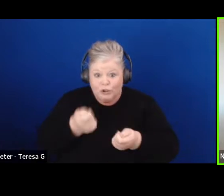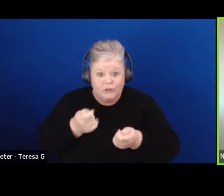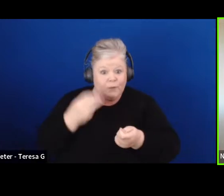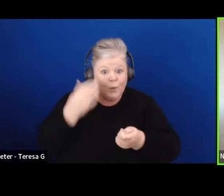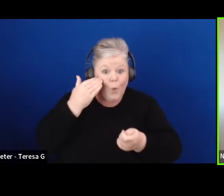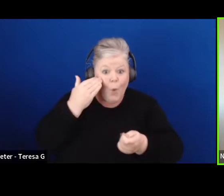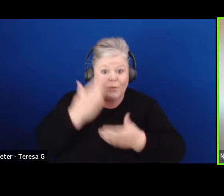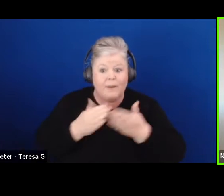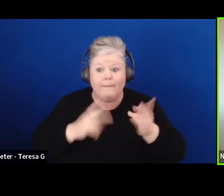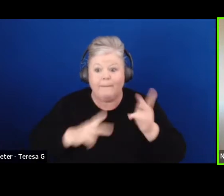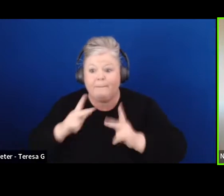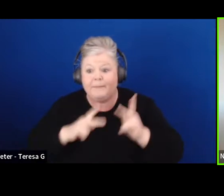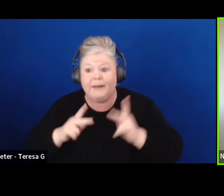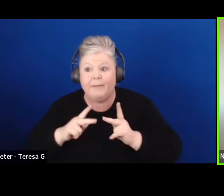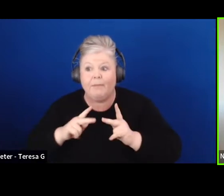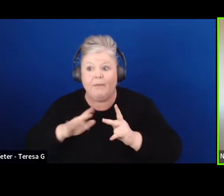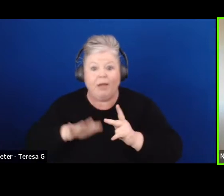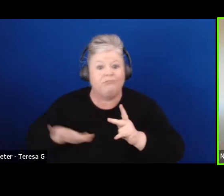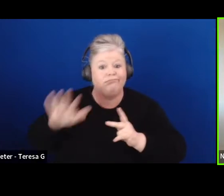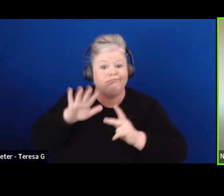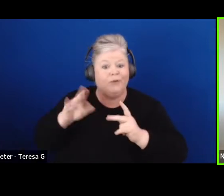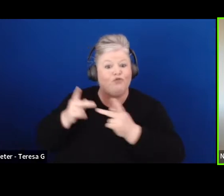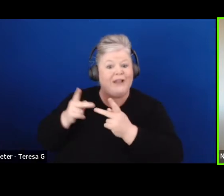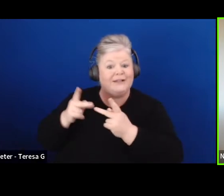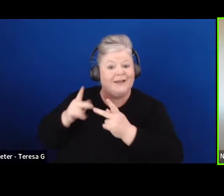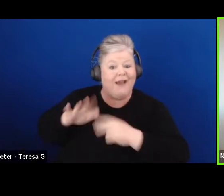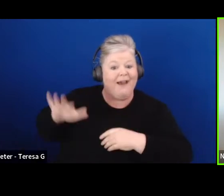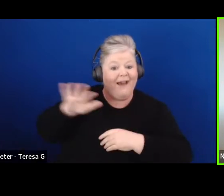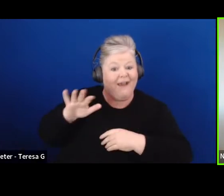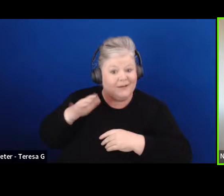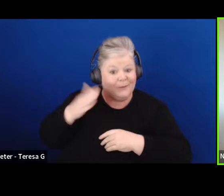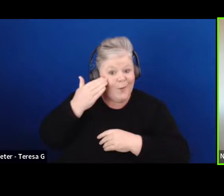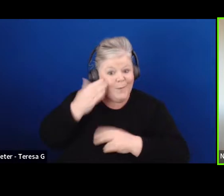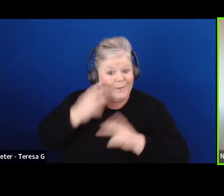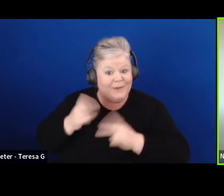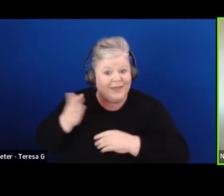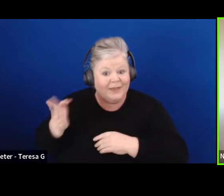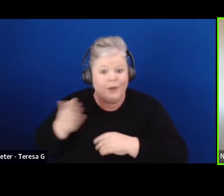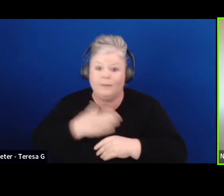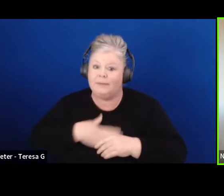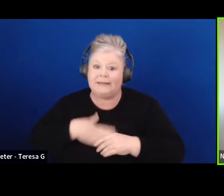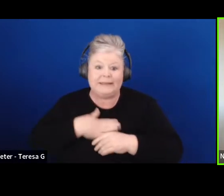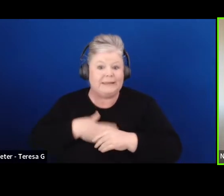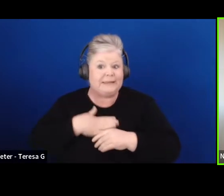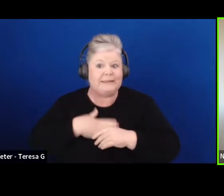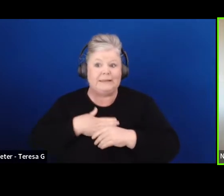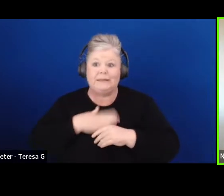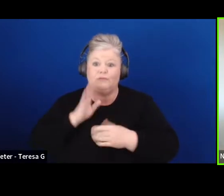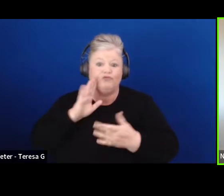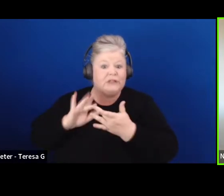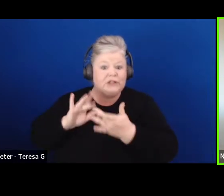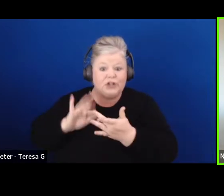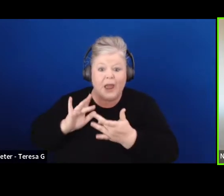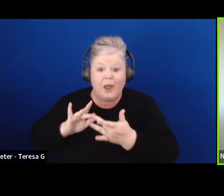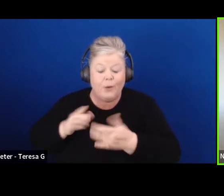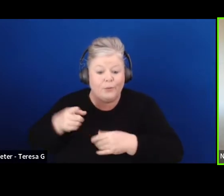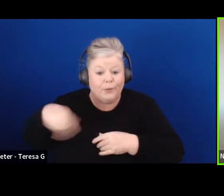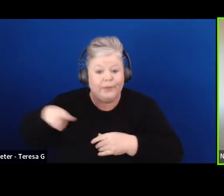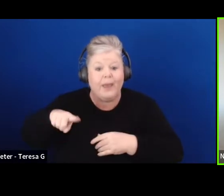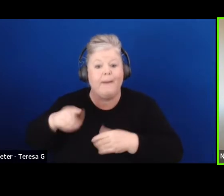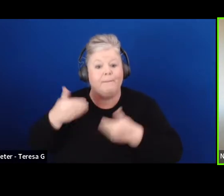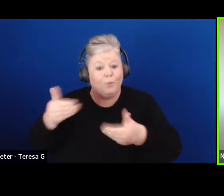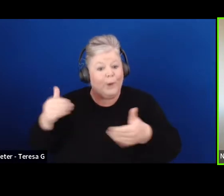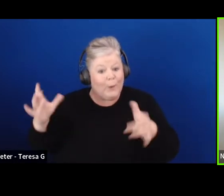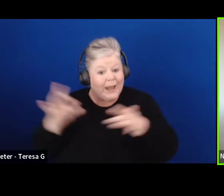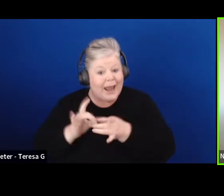people in the Prescott area, then please do reach out and we can make those connections.